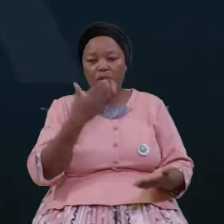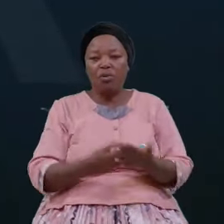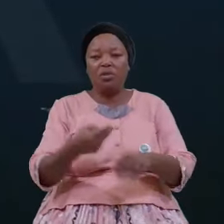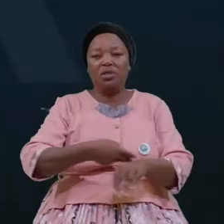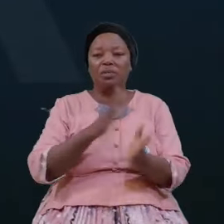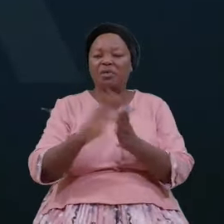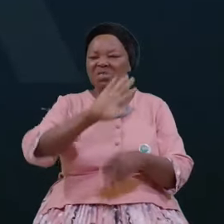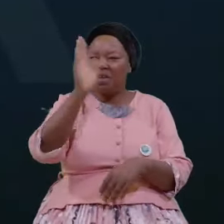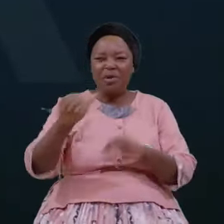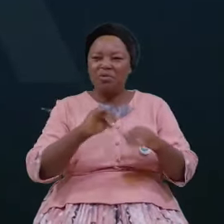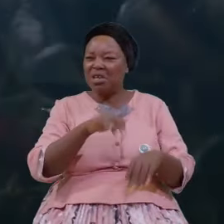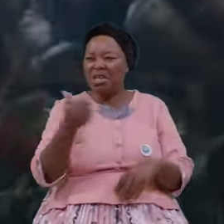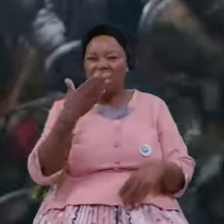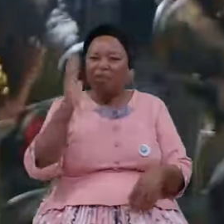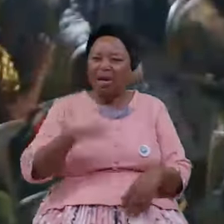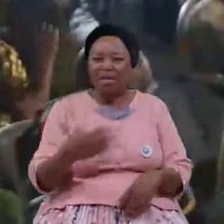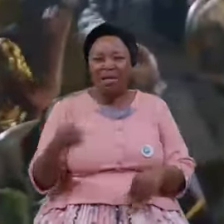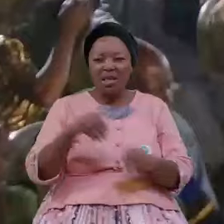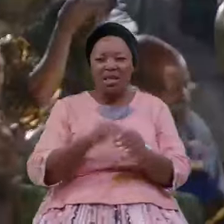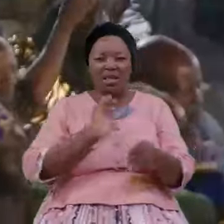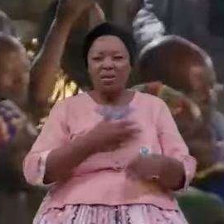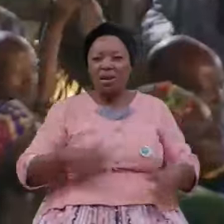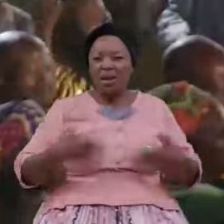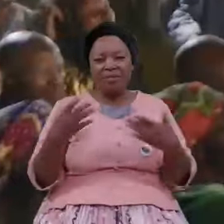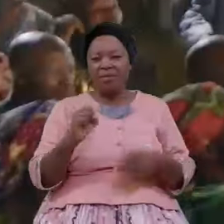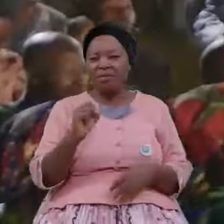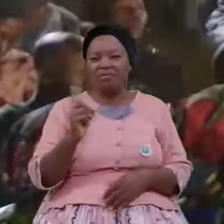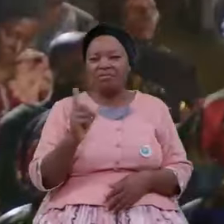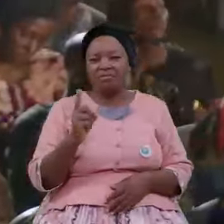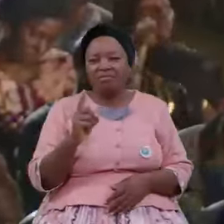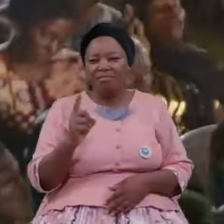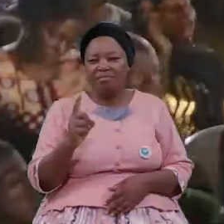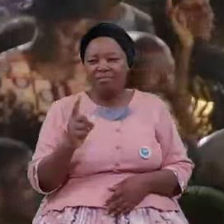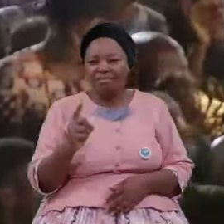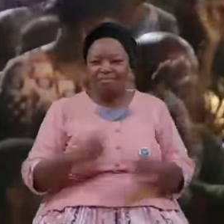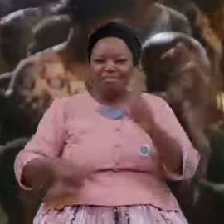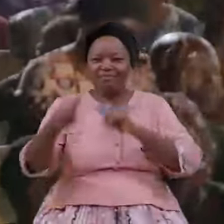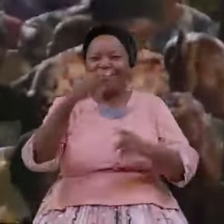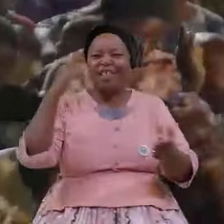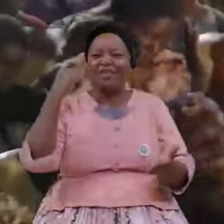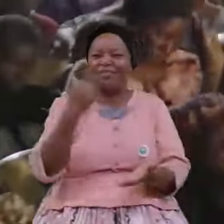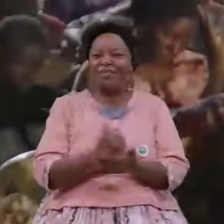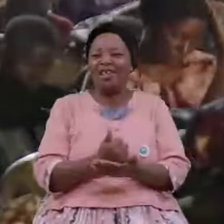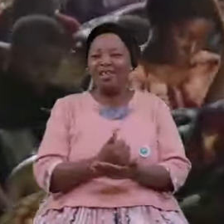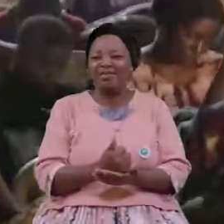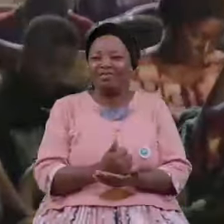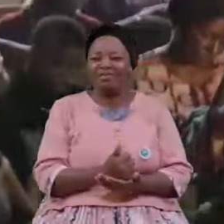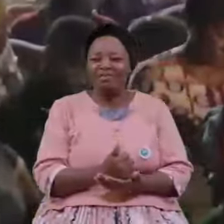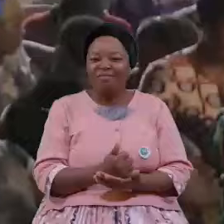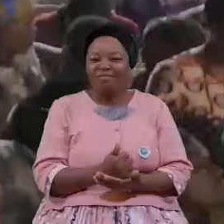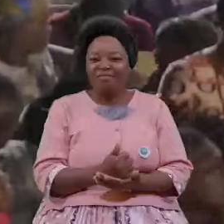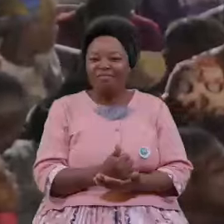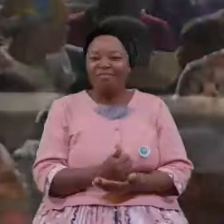bad thing in our lives. I want to hear your amen. And when he